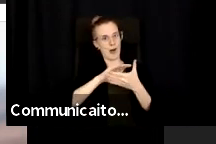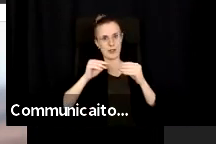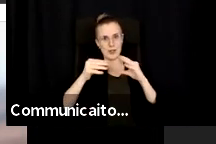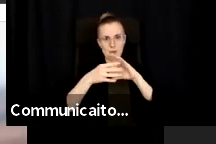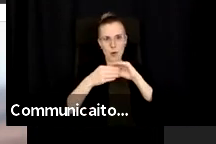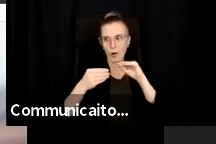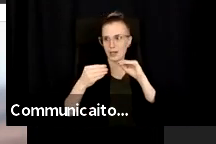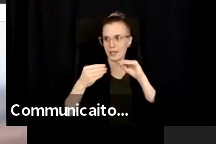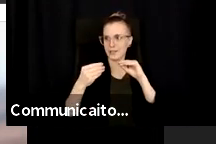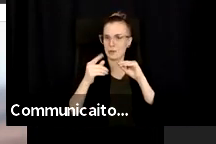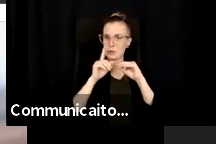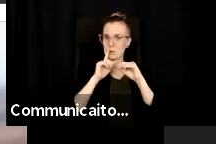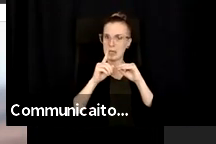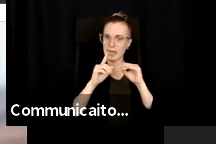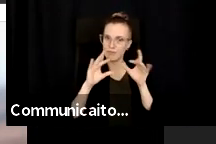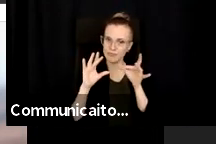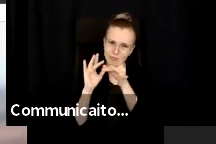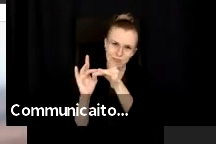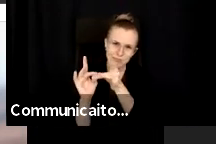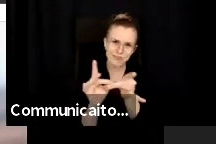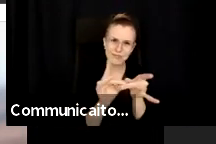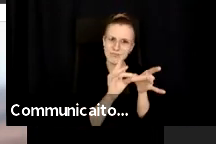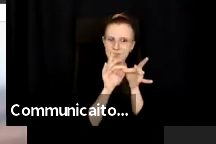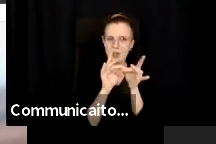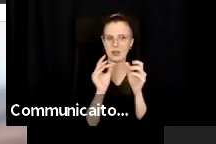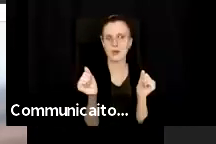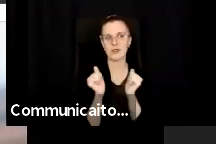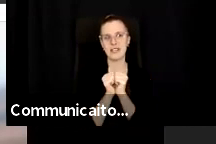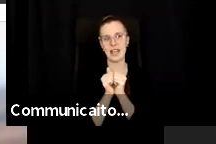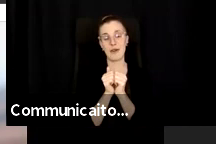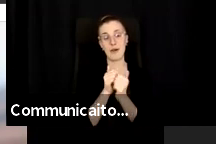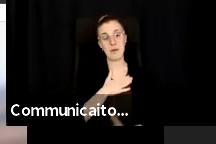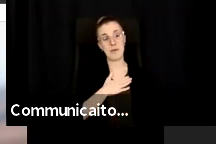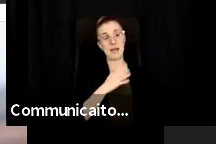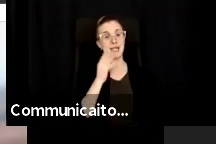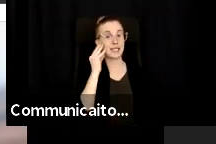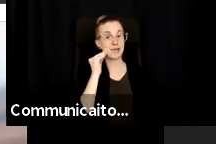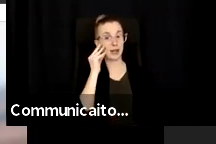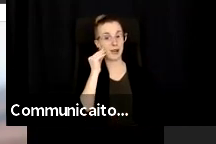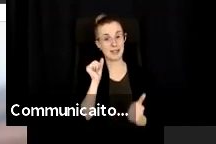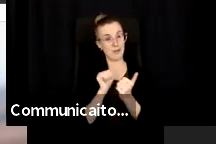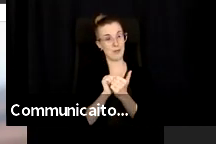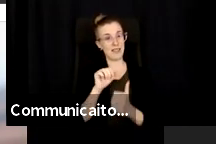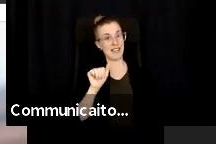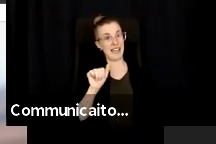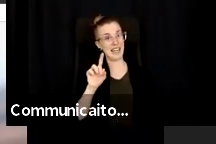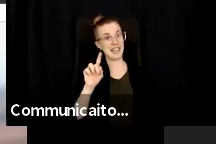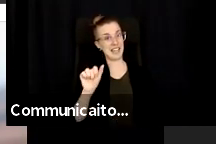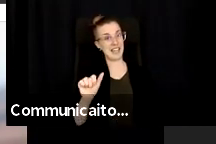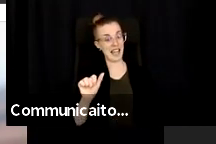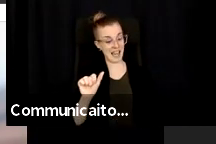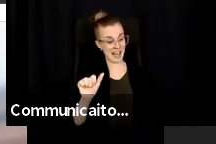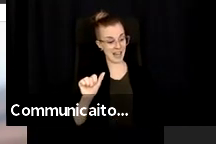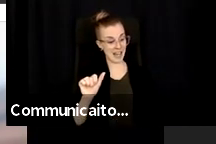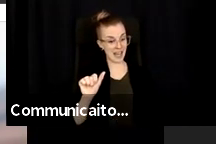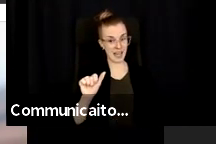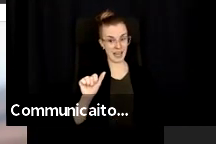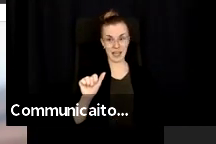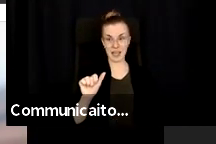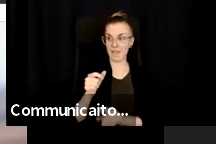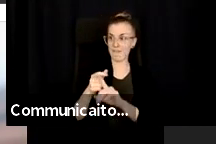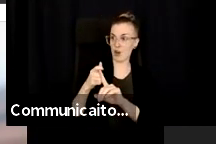together. My experience with the ADA hasn't entirely been from a legislation